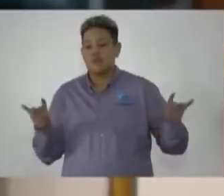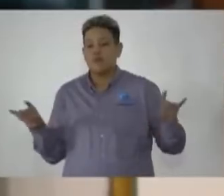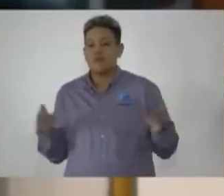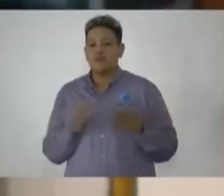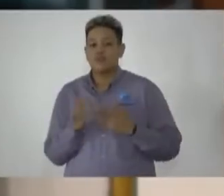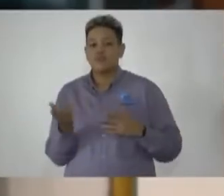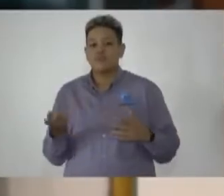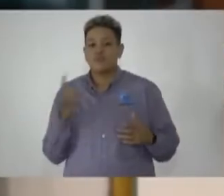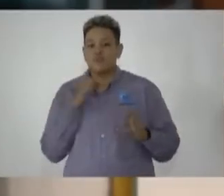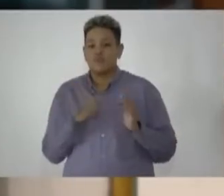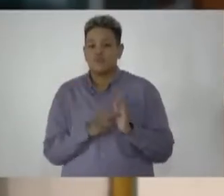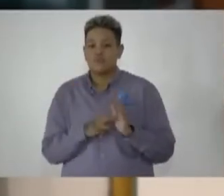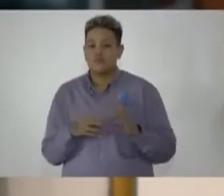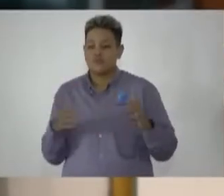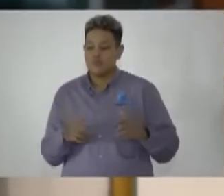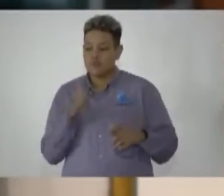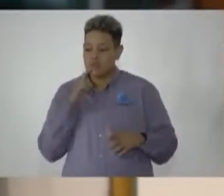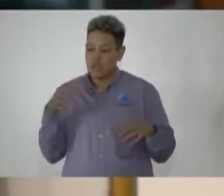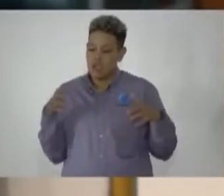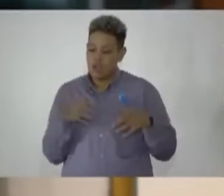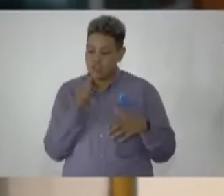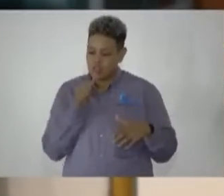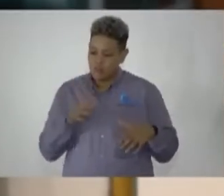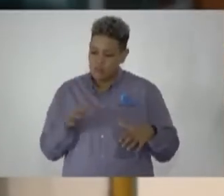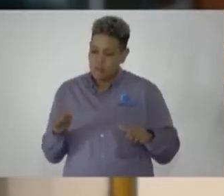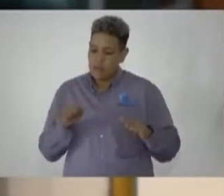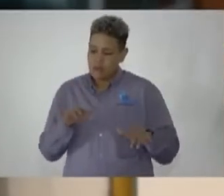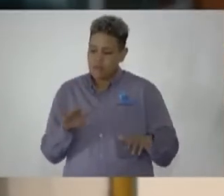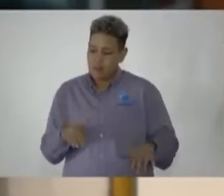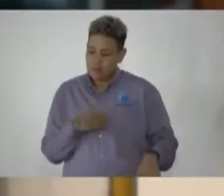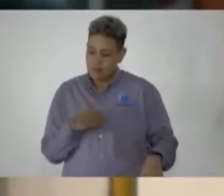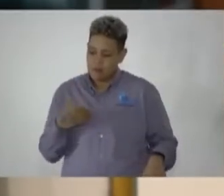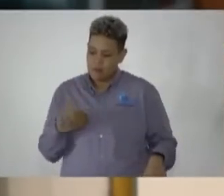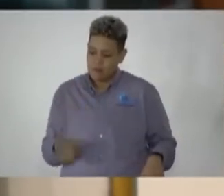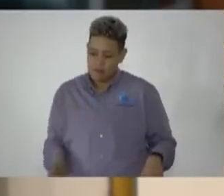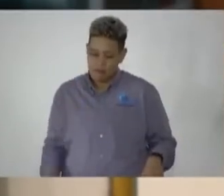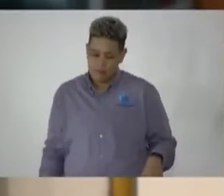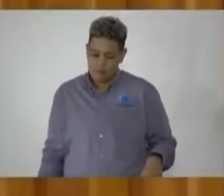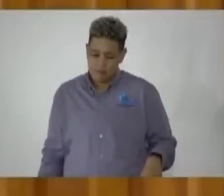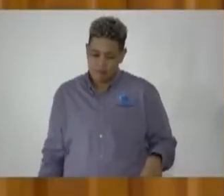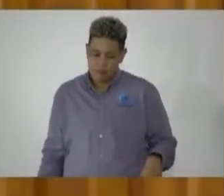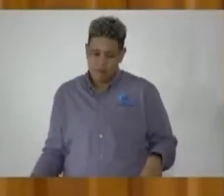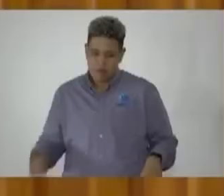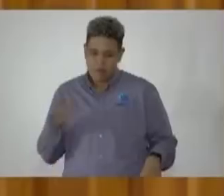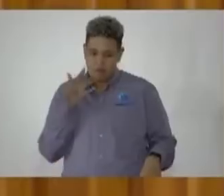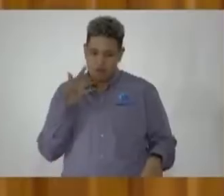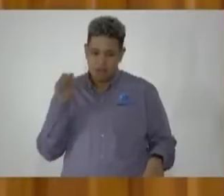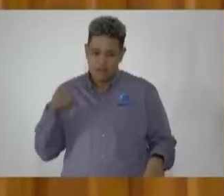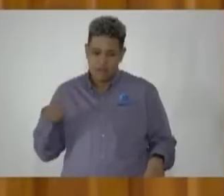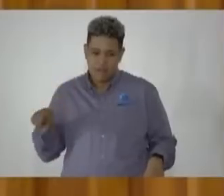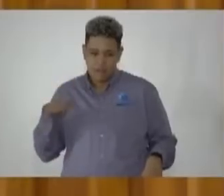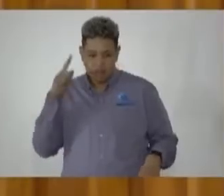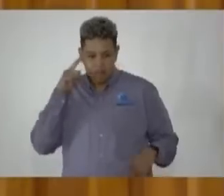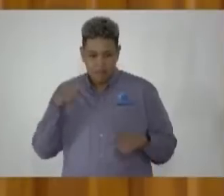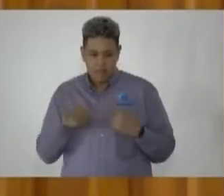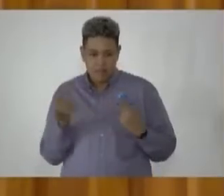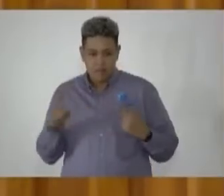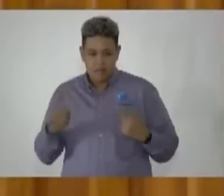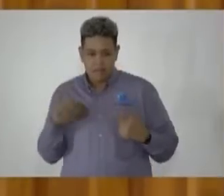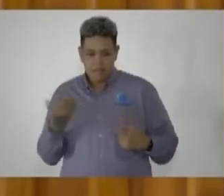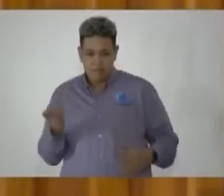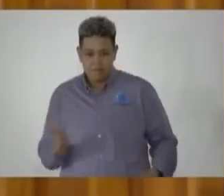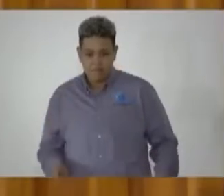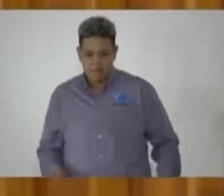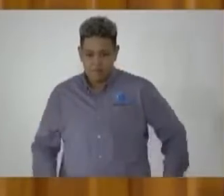by the House of Representatives as a Caucus of Women Parliamentarians. Thank you very much. Those in favour? Against?